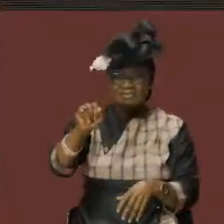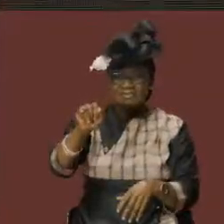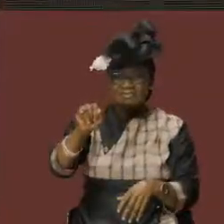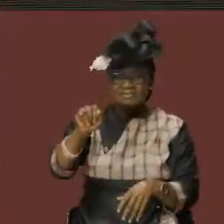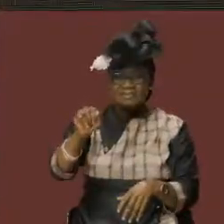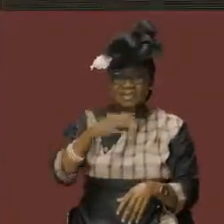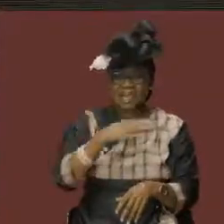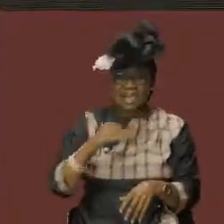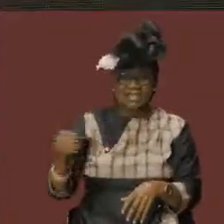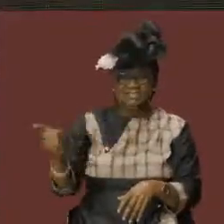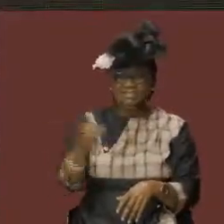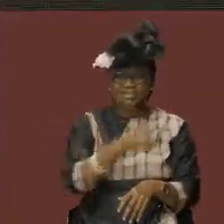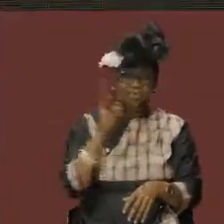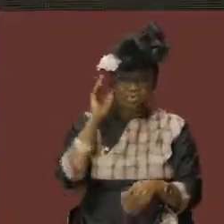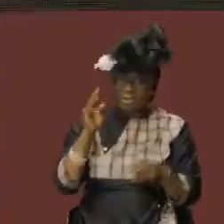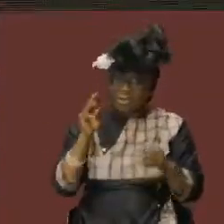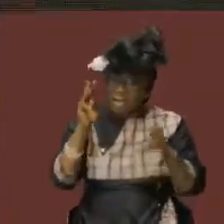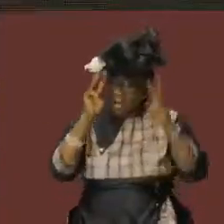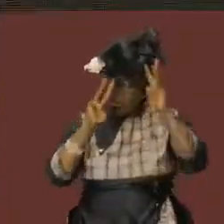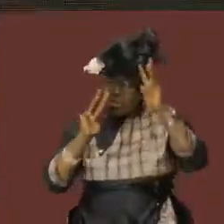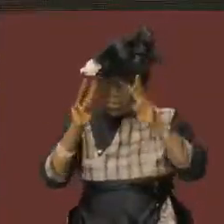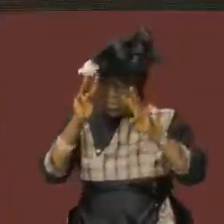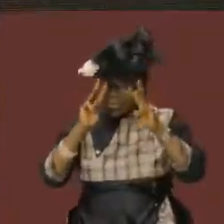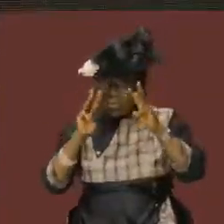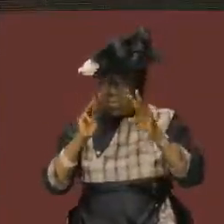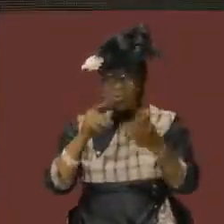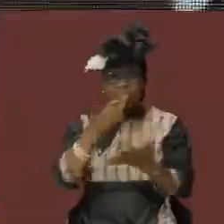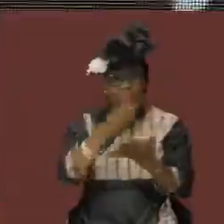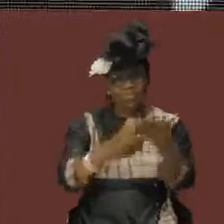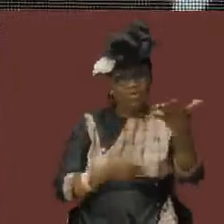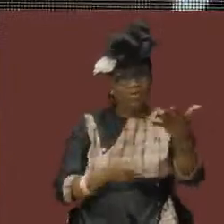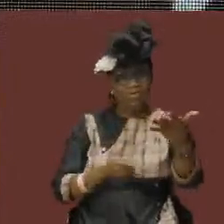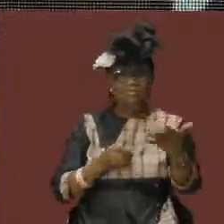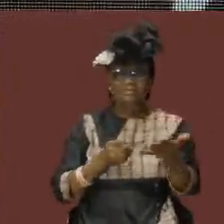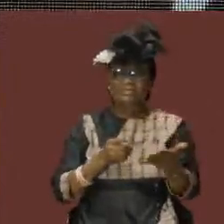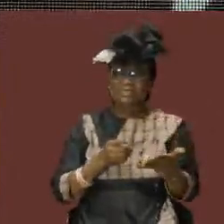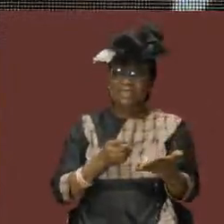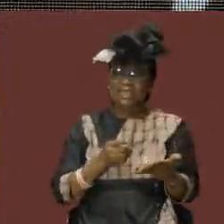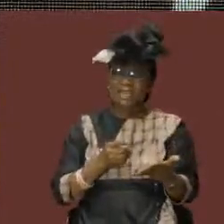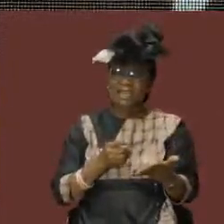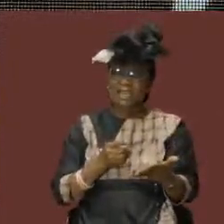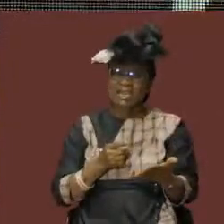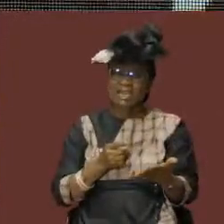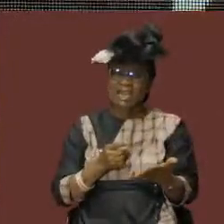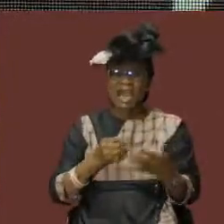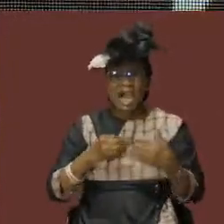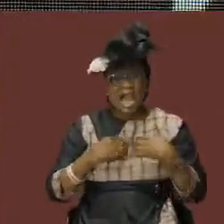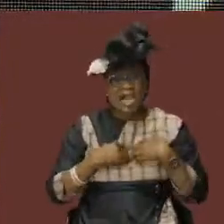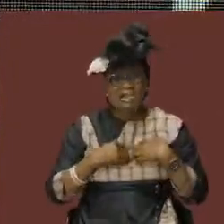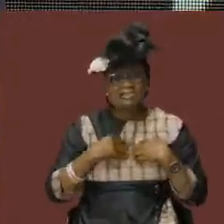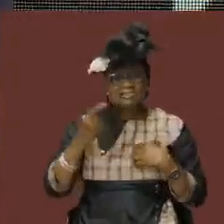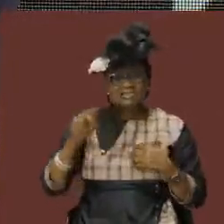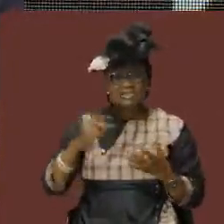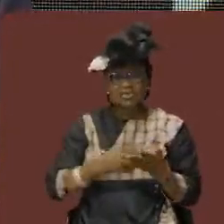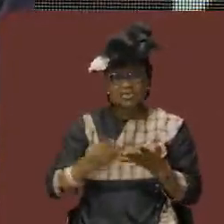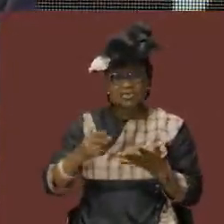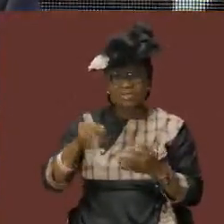And you'll probably be wondering, what has the Holy Communion got to